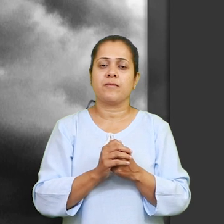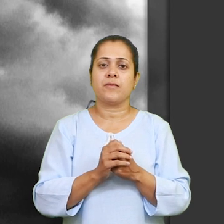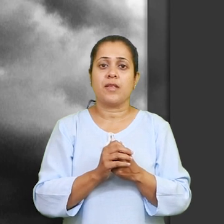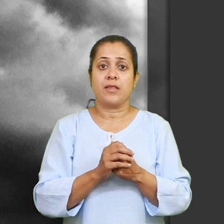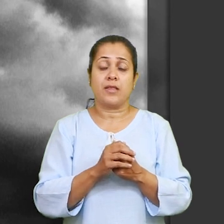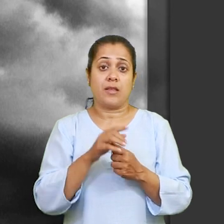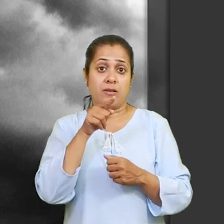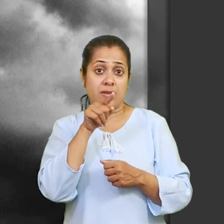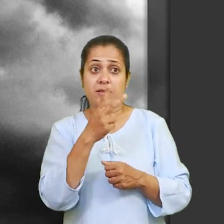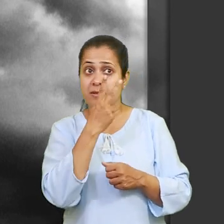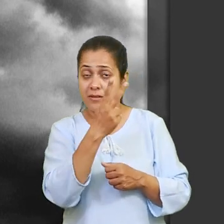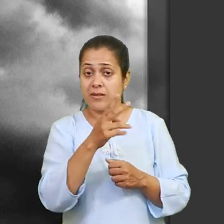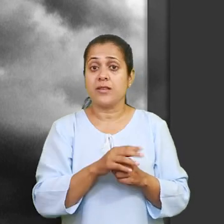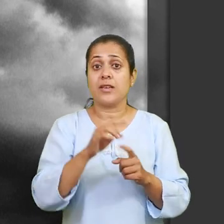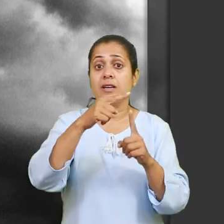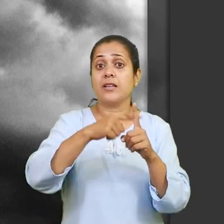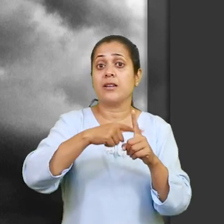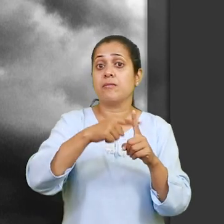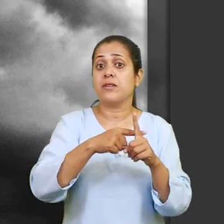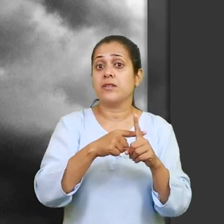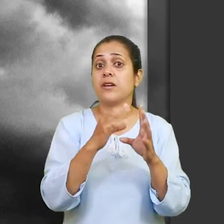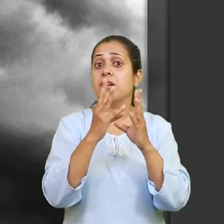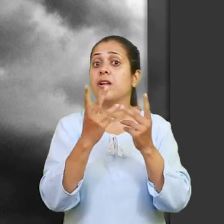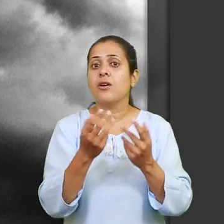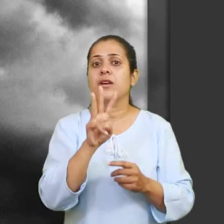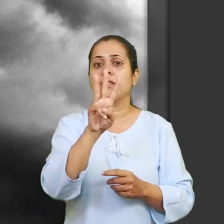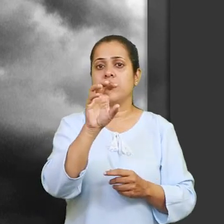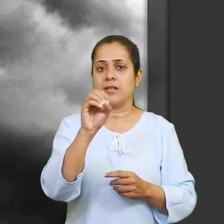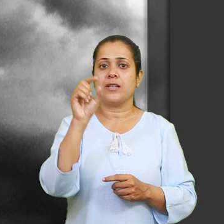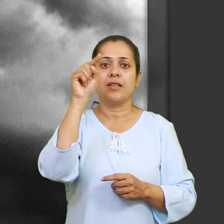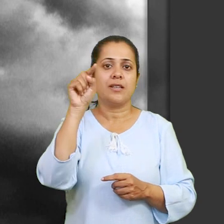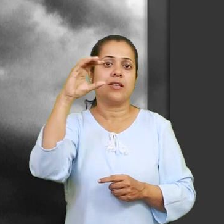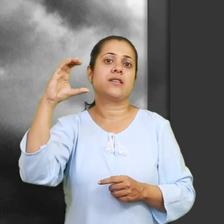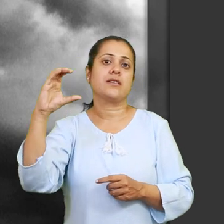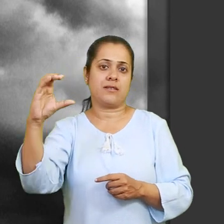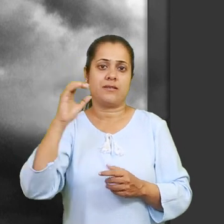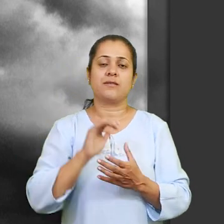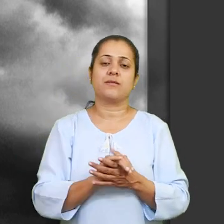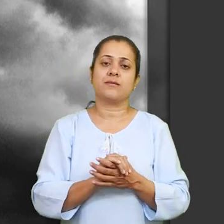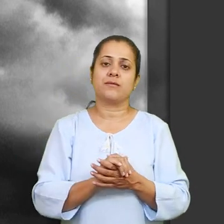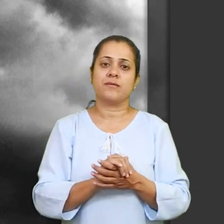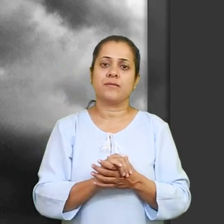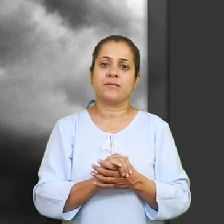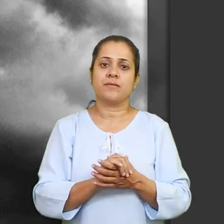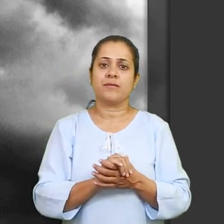Now in this case, you are seeing temperature that is 30 degrees in Celsius.